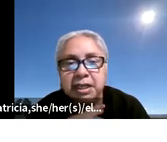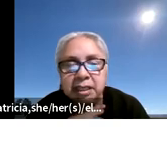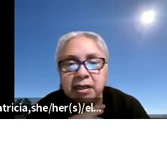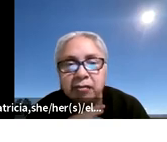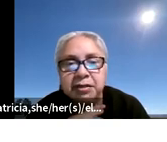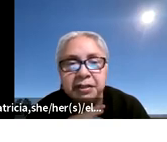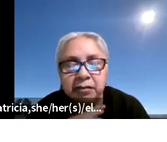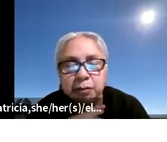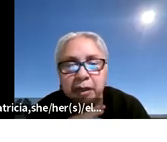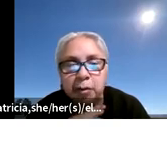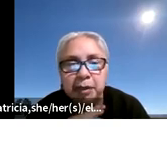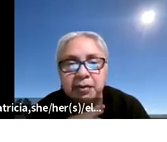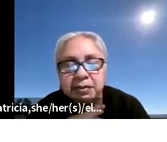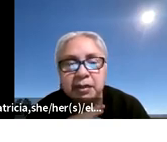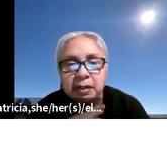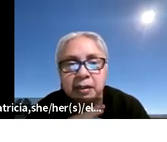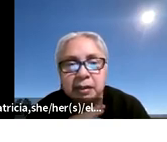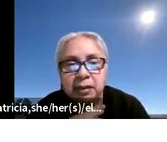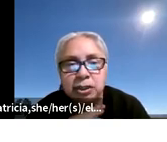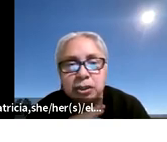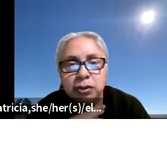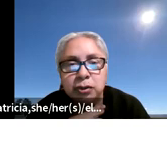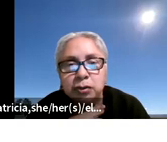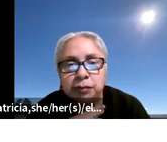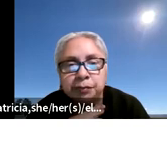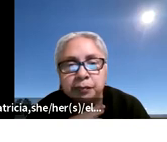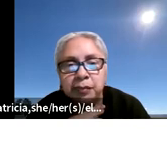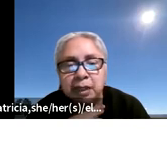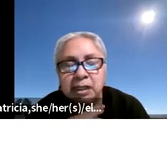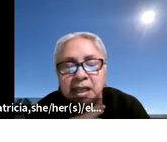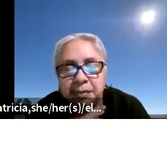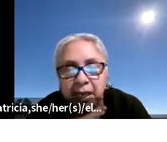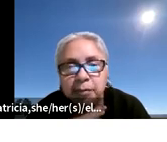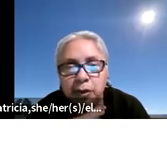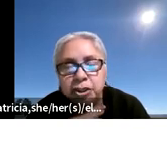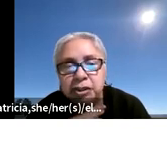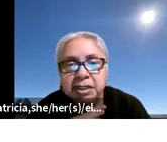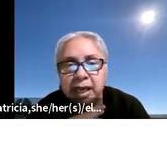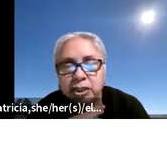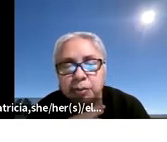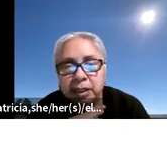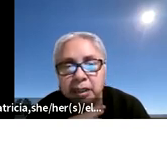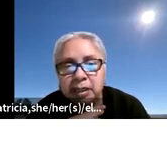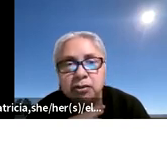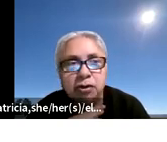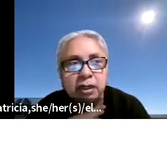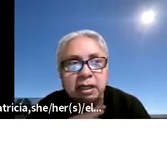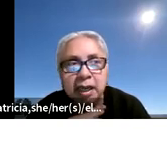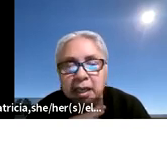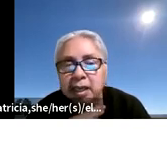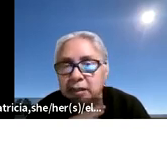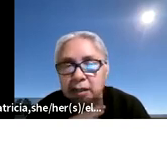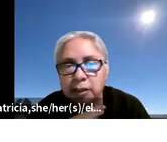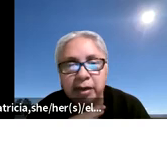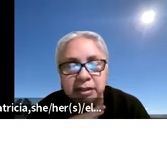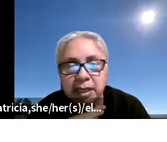Self-care, taking care of ourselves, will help us to keep that emotional detachment. And you know, in